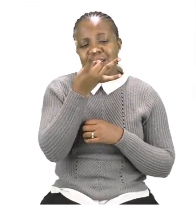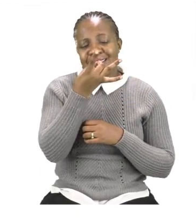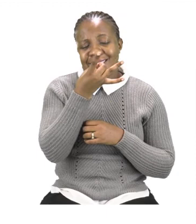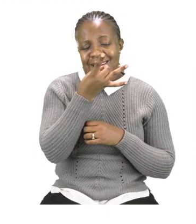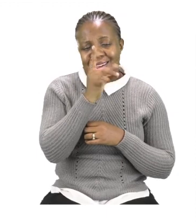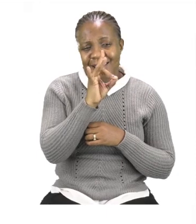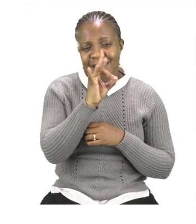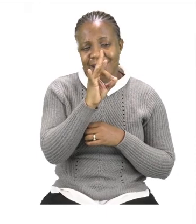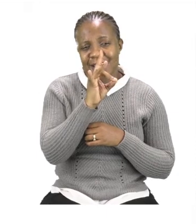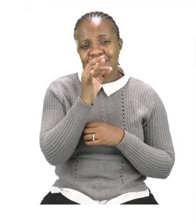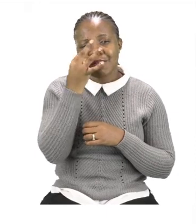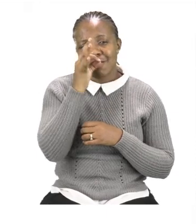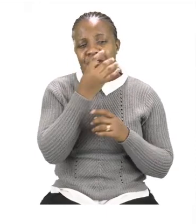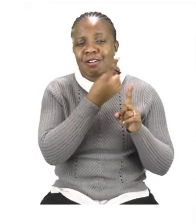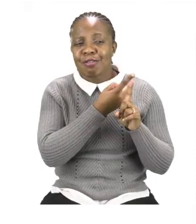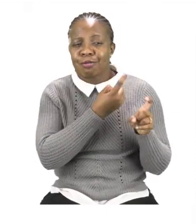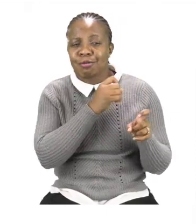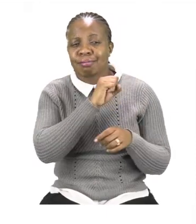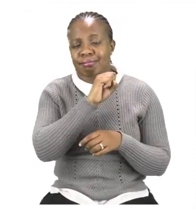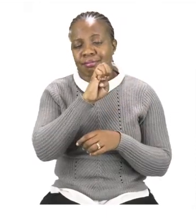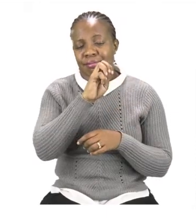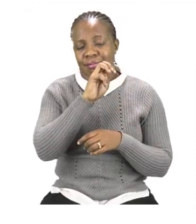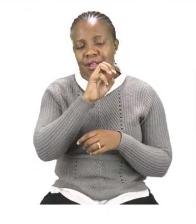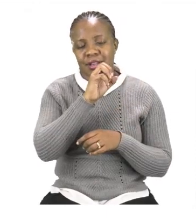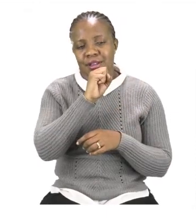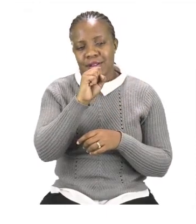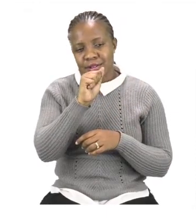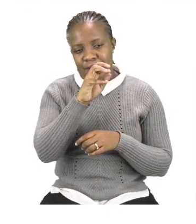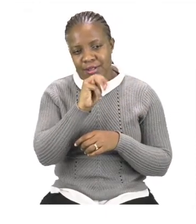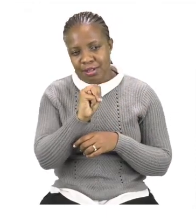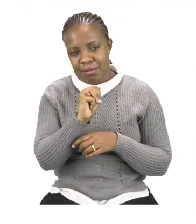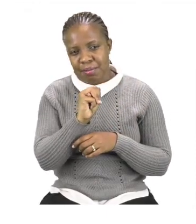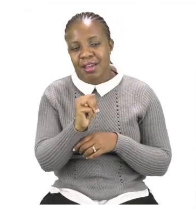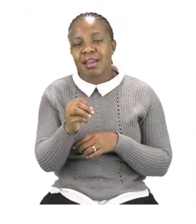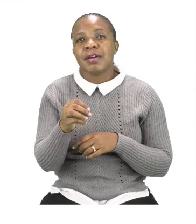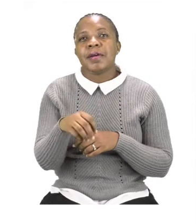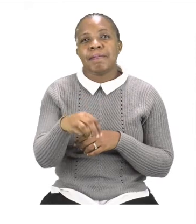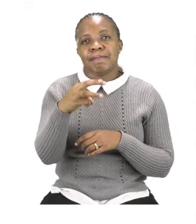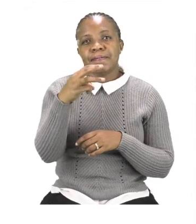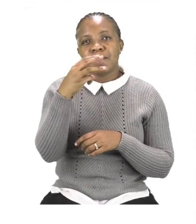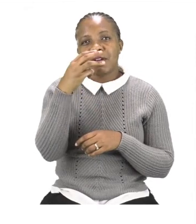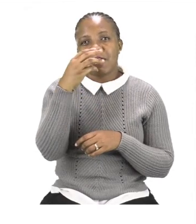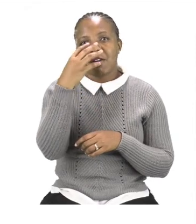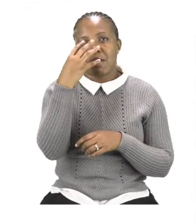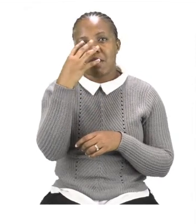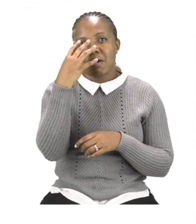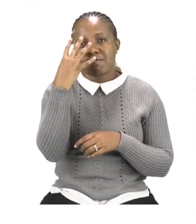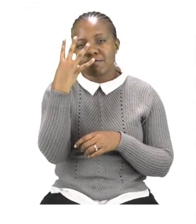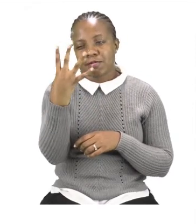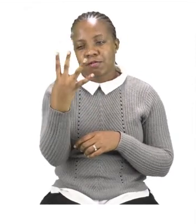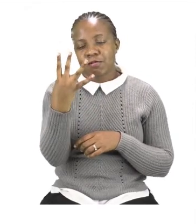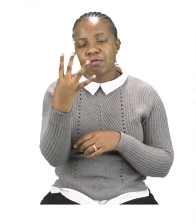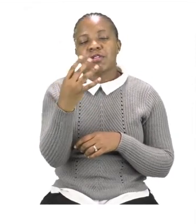Anne. So we are going to add the flowers from Sam to the flowers